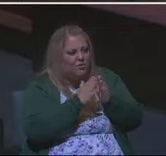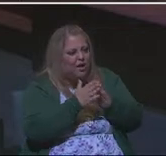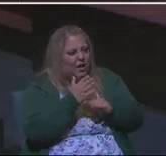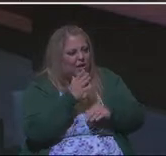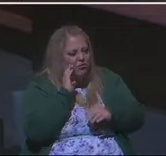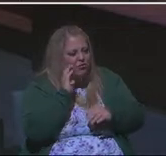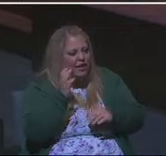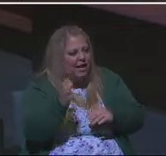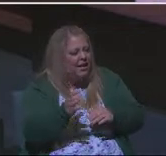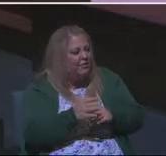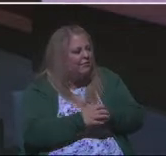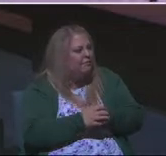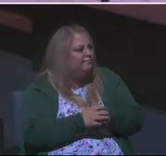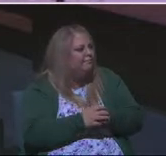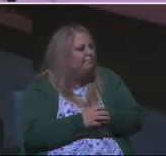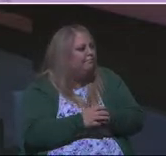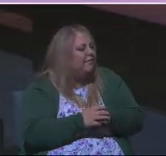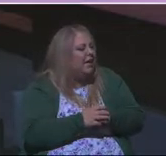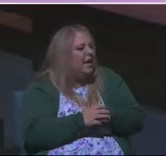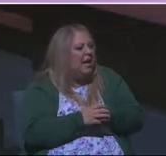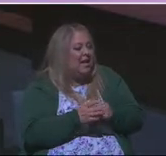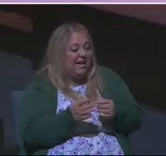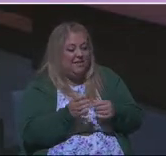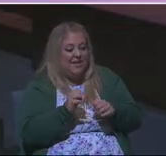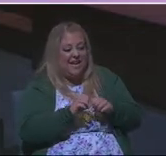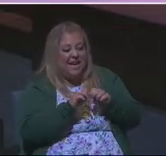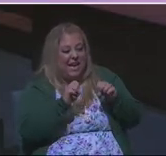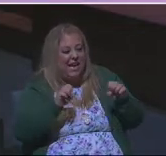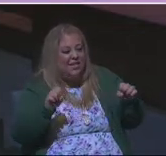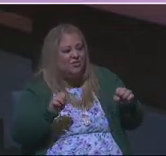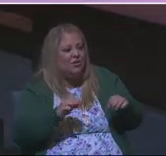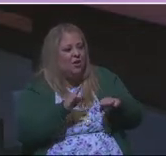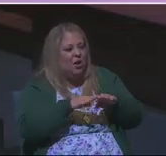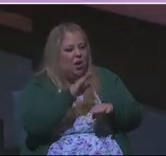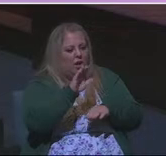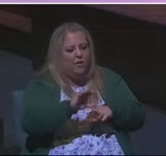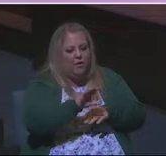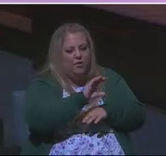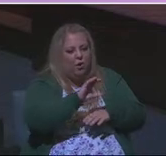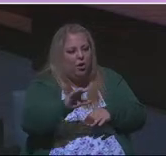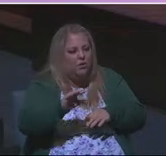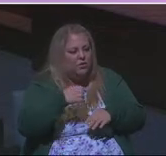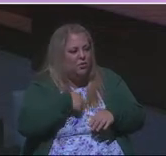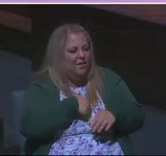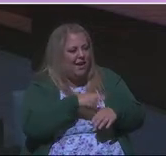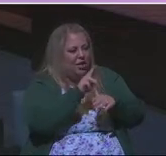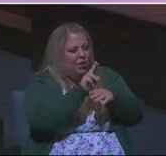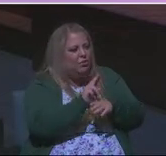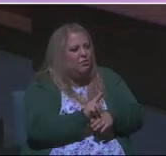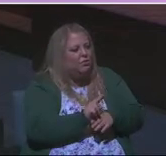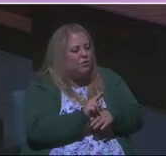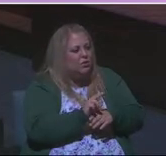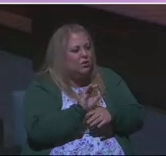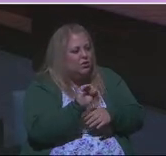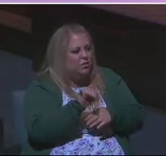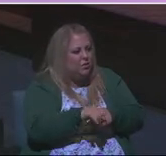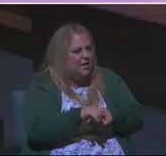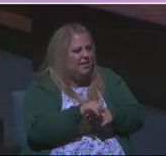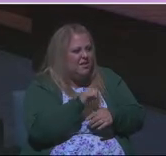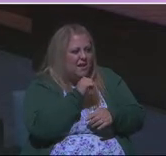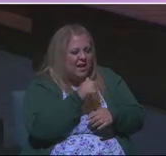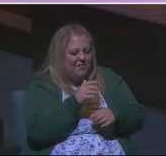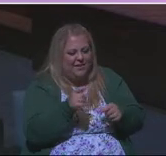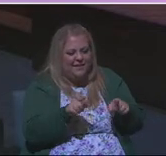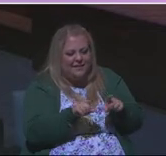of the matter. When it comes to Easter and when it comes to the cross, we've grown accustomed to that. And it really doesn't have that